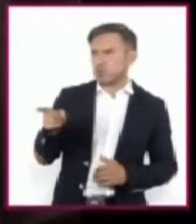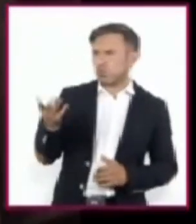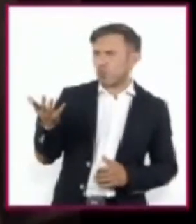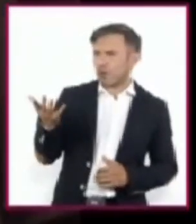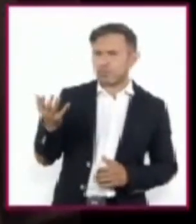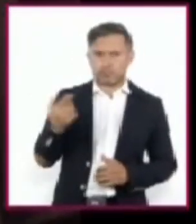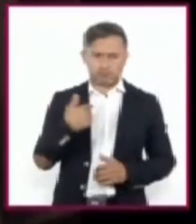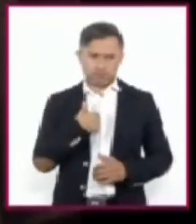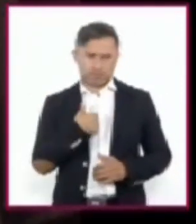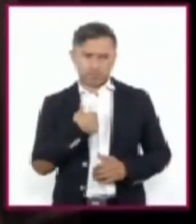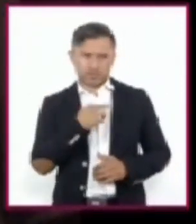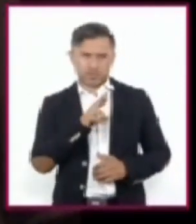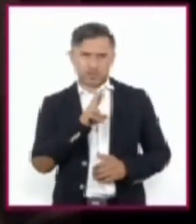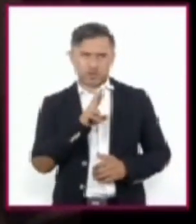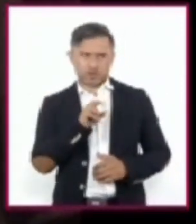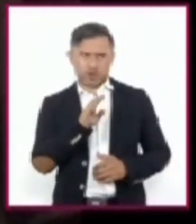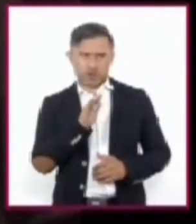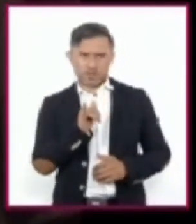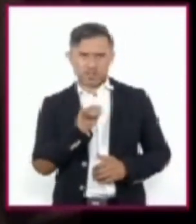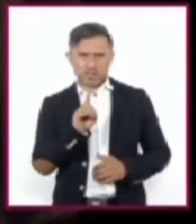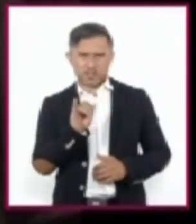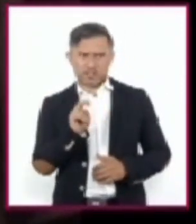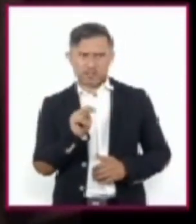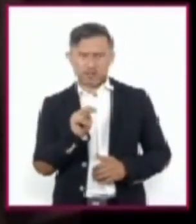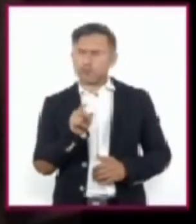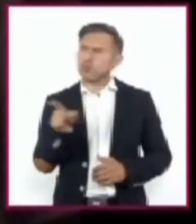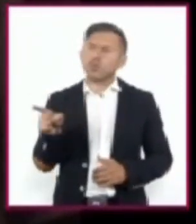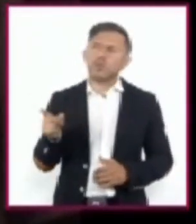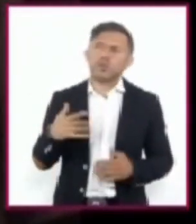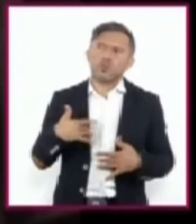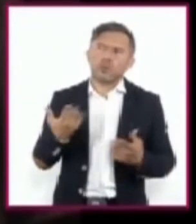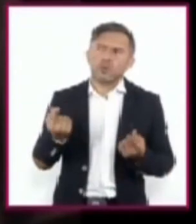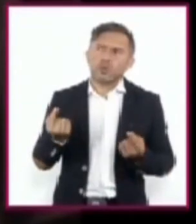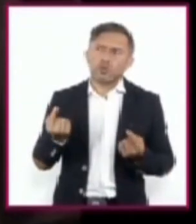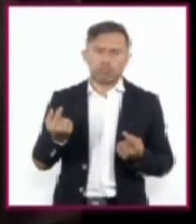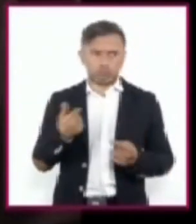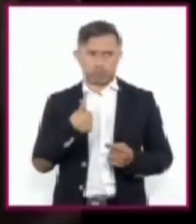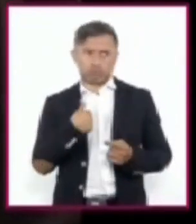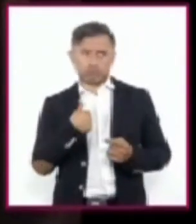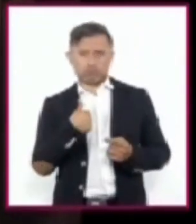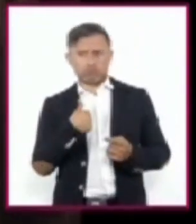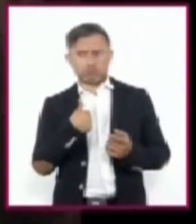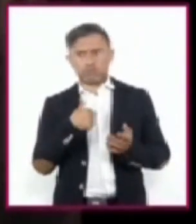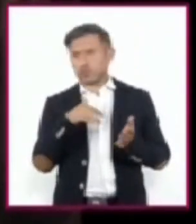Dean. What do you do? I'm a student.